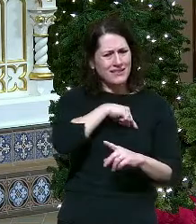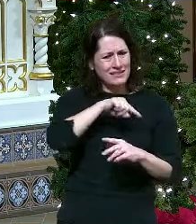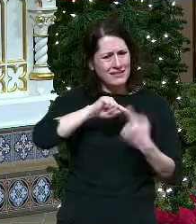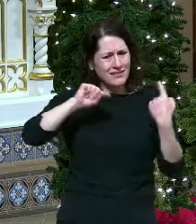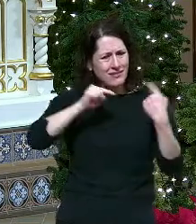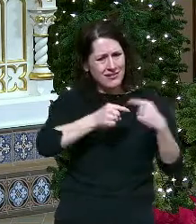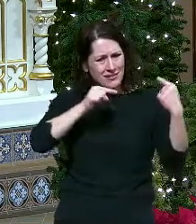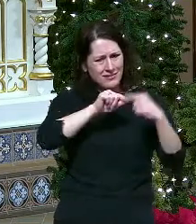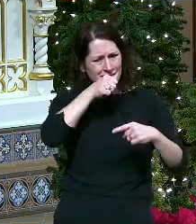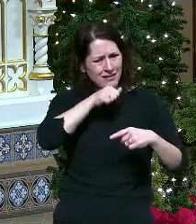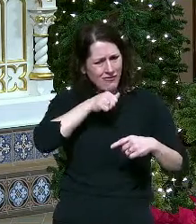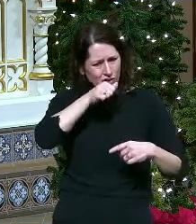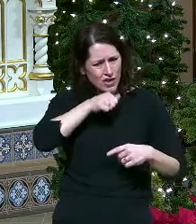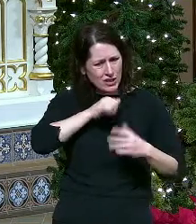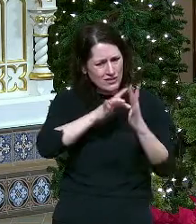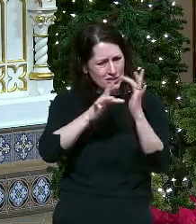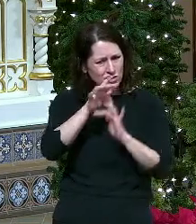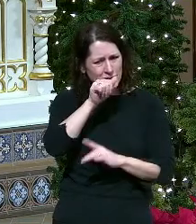endured.